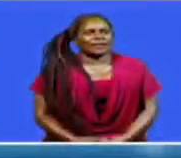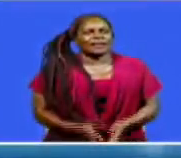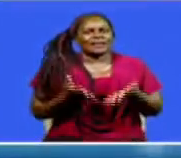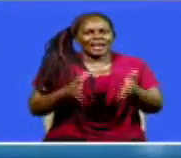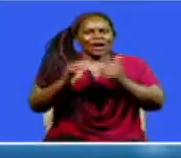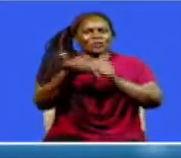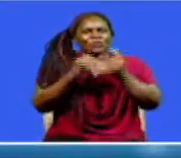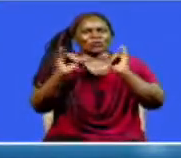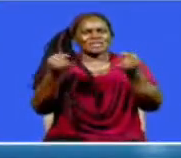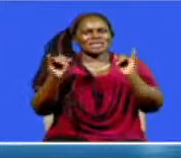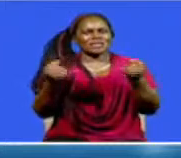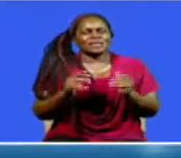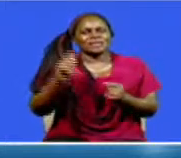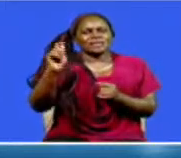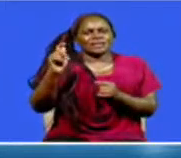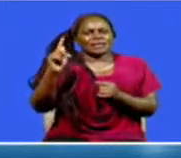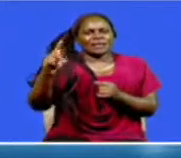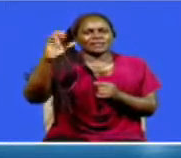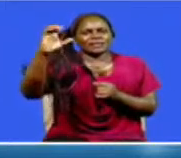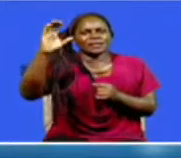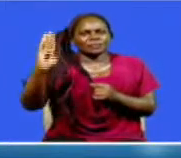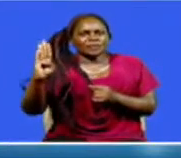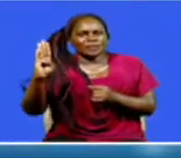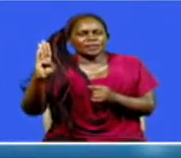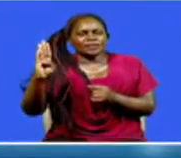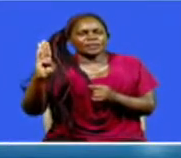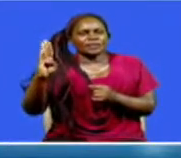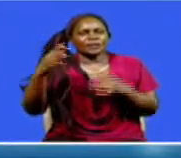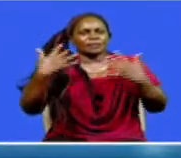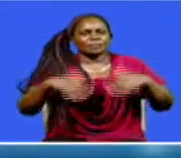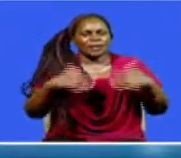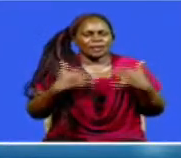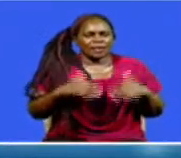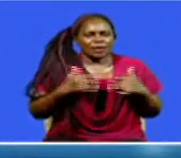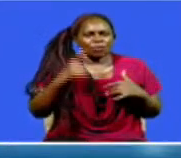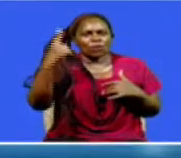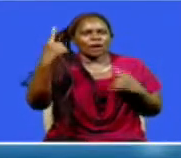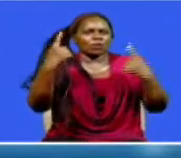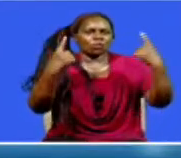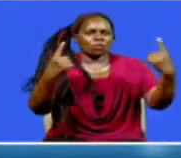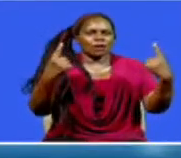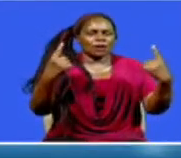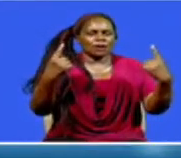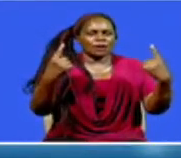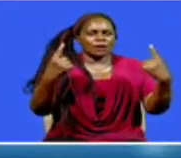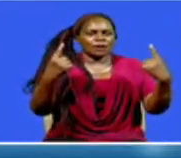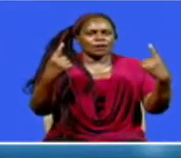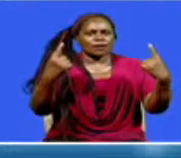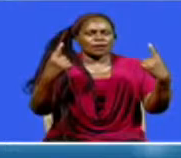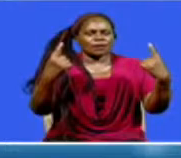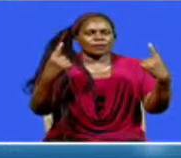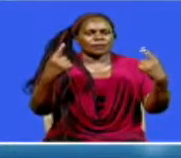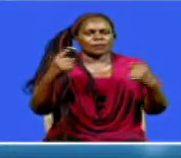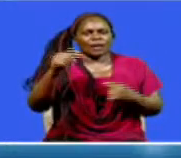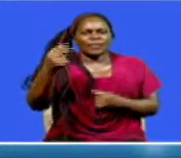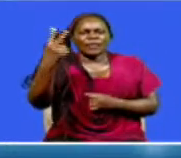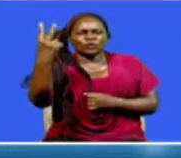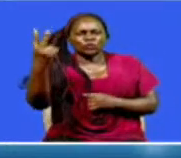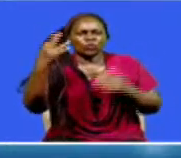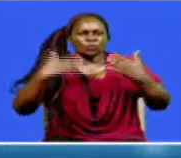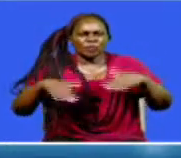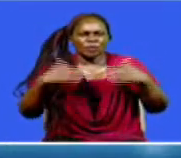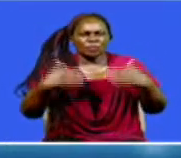And let's get sporty. KCB and Ulinzi Stars played out a 1-1 draw as Mark Bikokwa and Danson